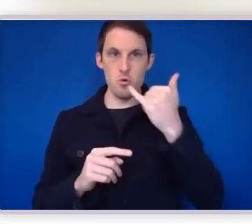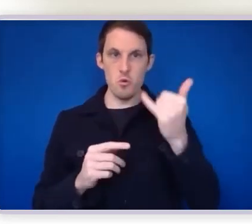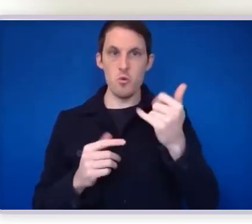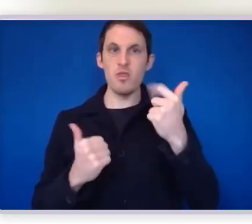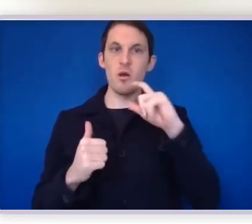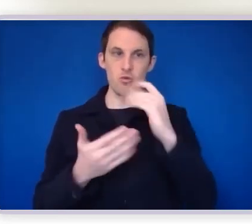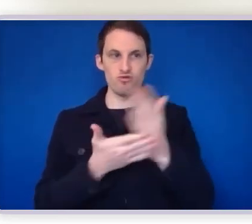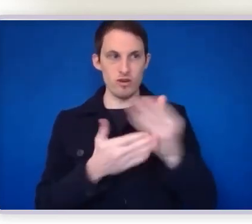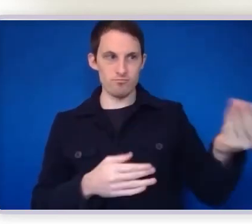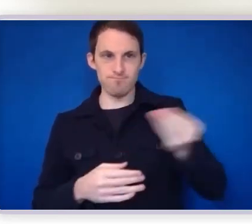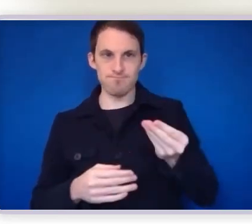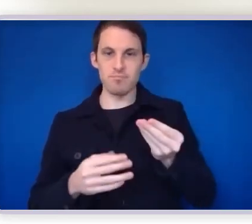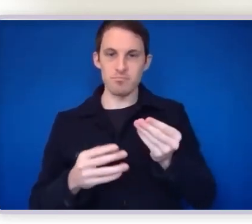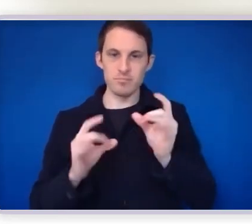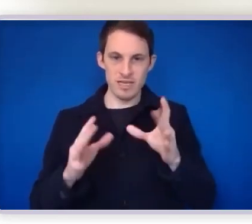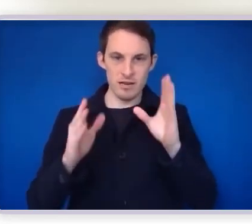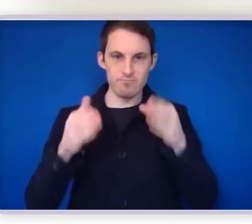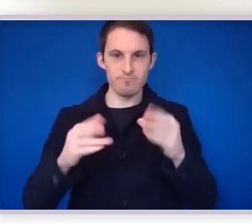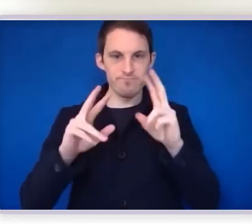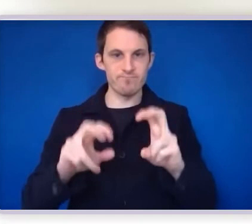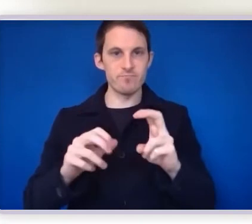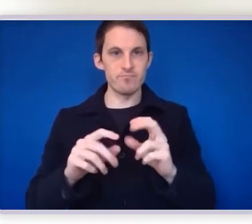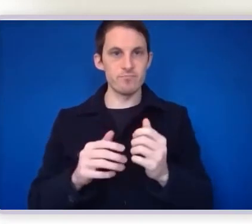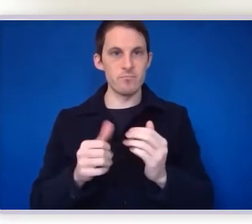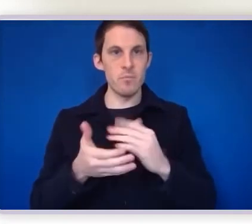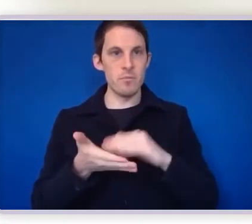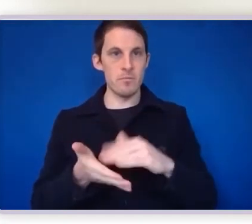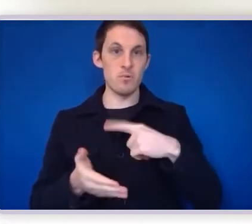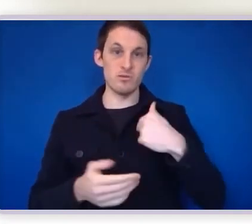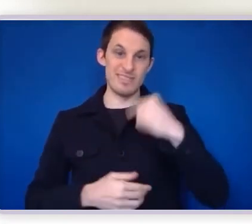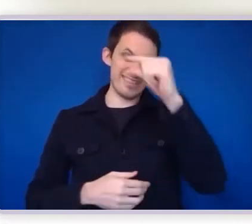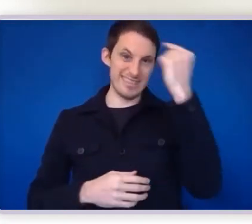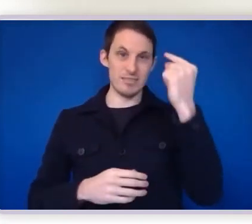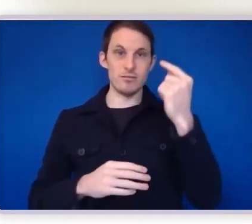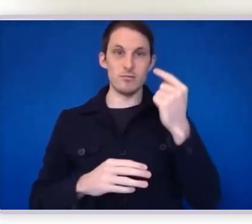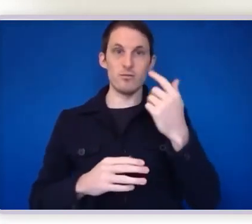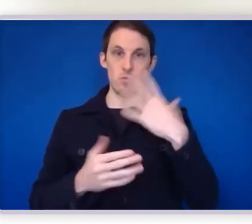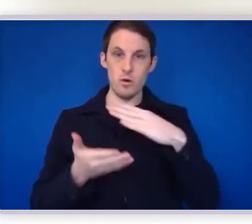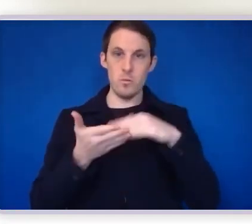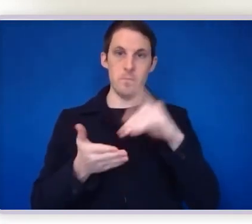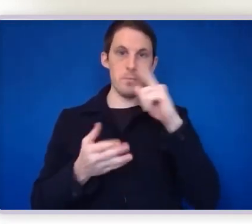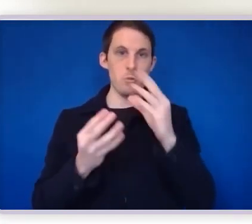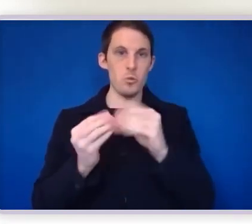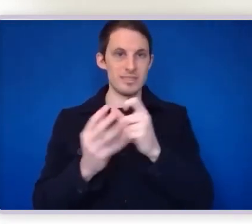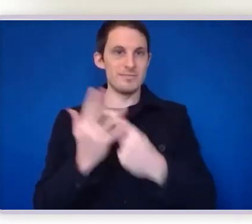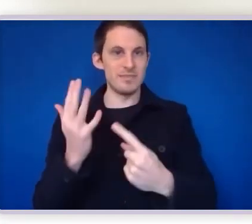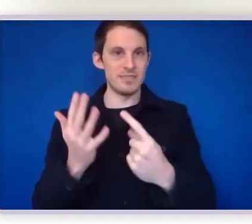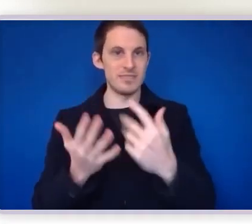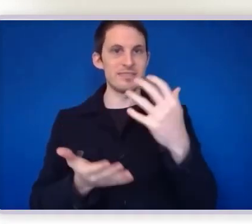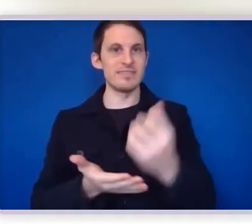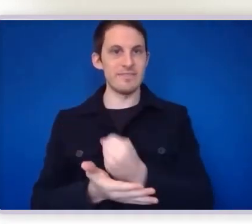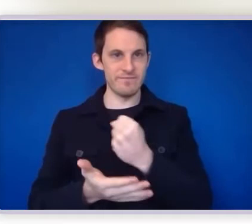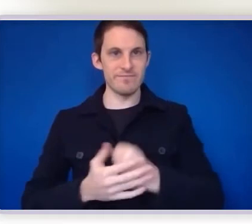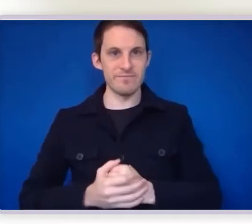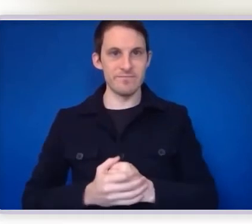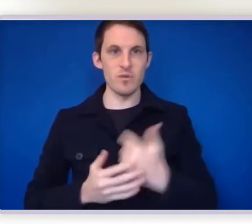because it's about making sure that people with disabilities are safe. And we have a number of important protocols in